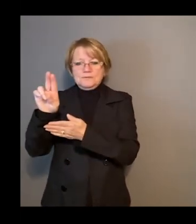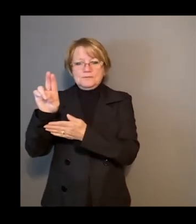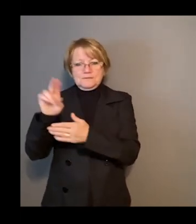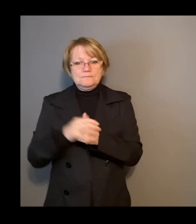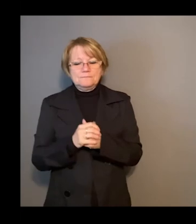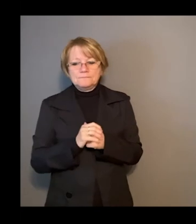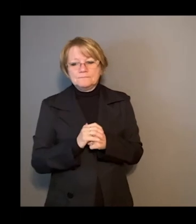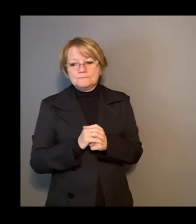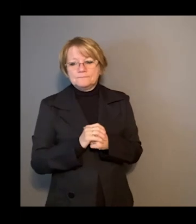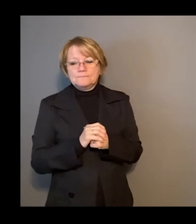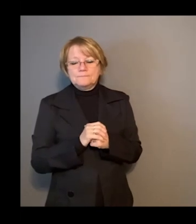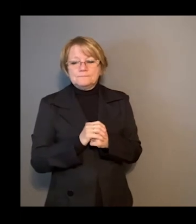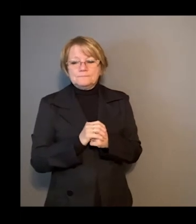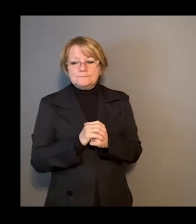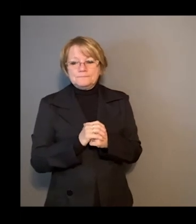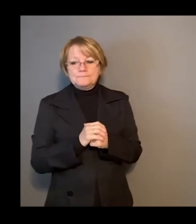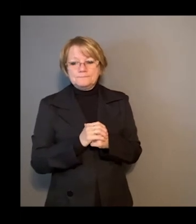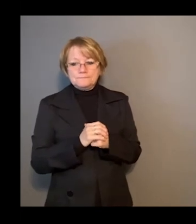Clayton, you were saying something?